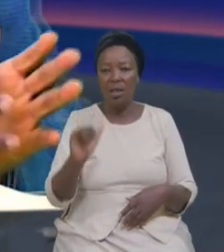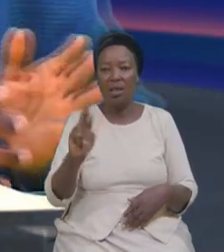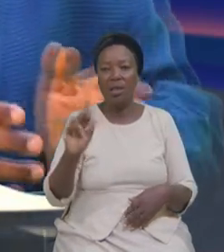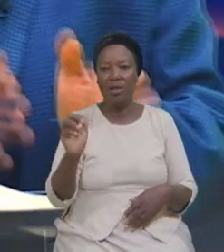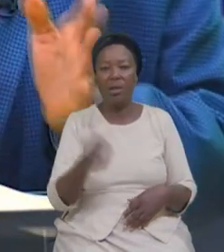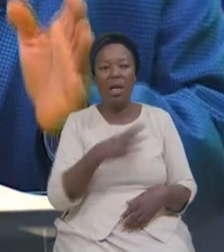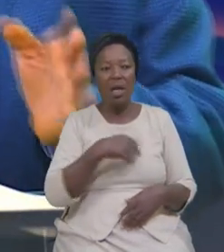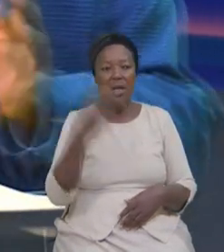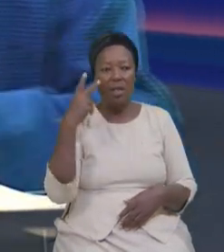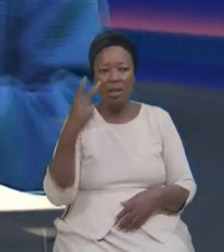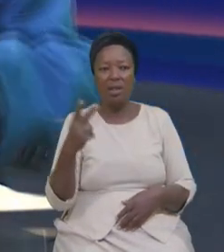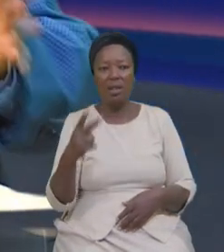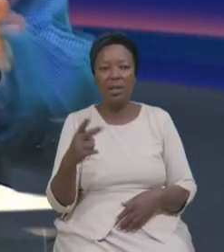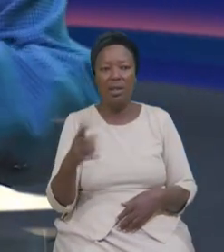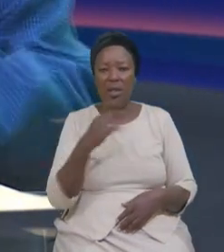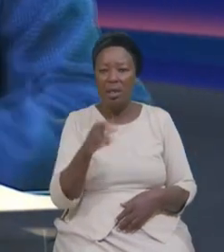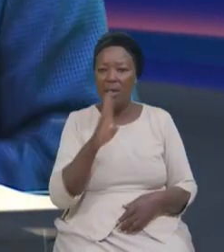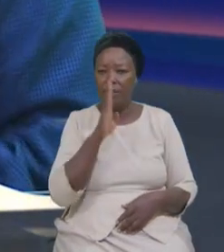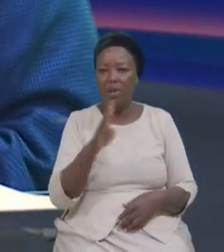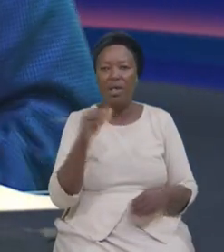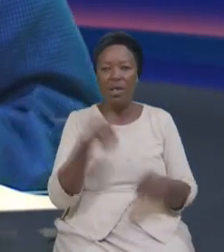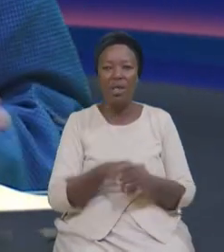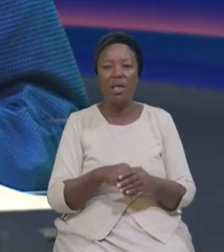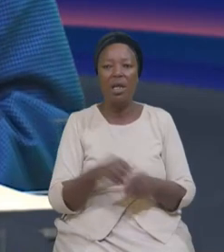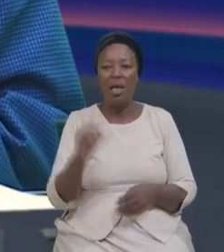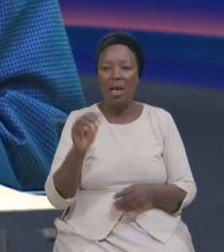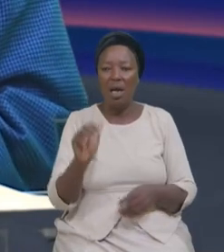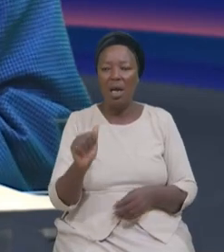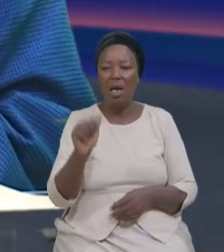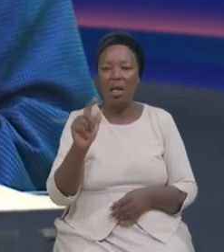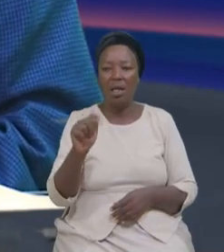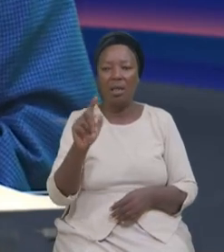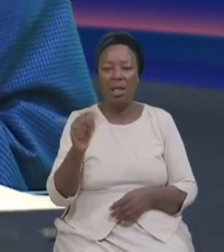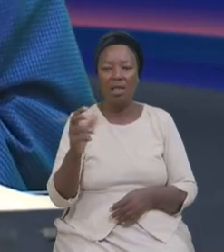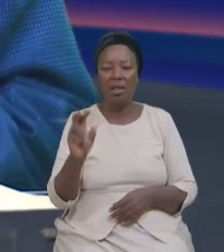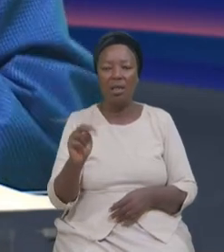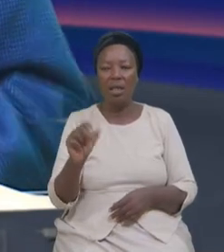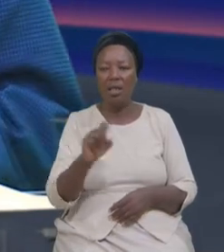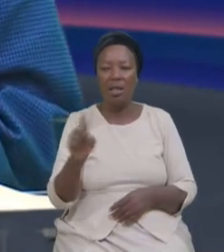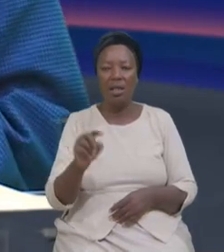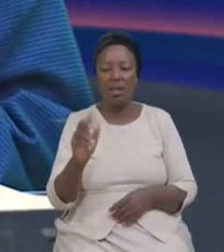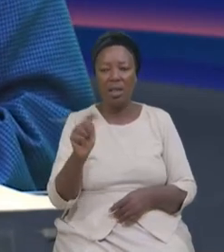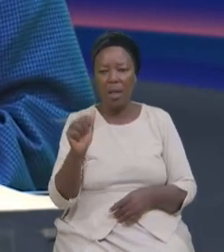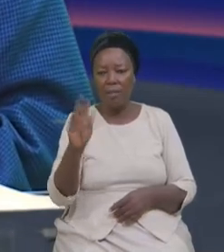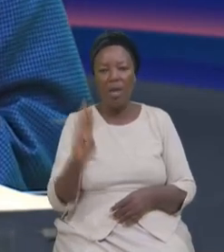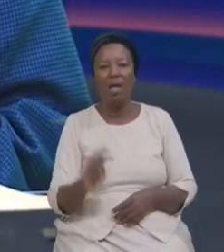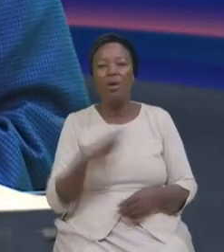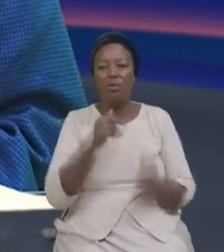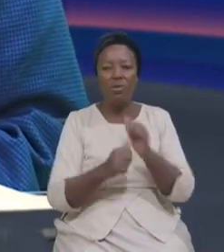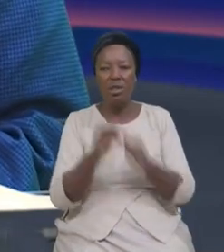behold, they be in Azazontama, which is engage. You know,